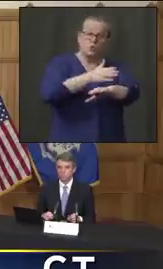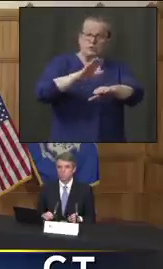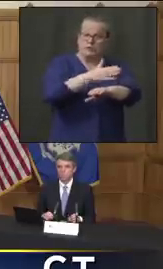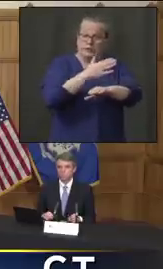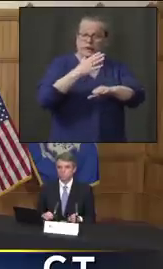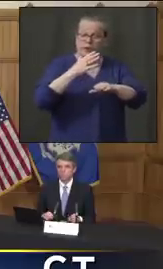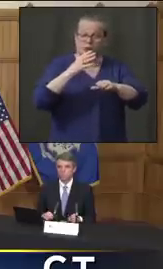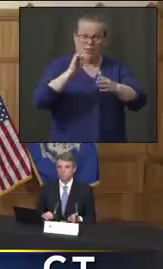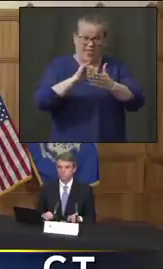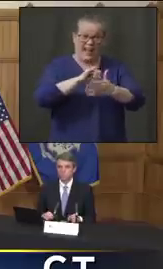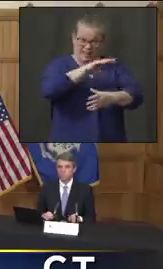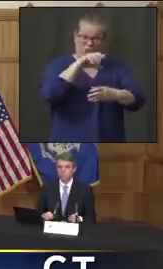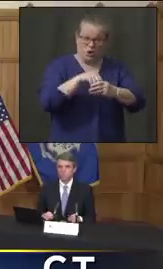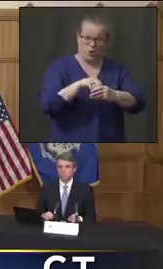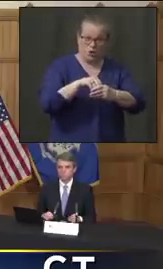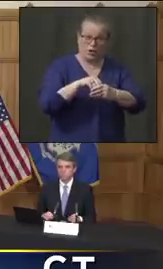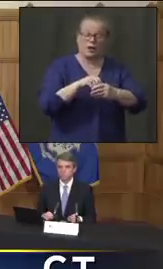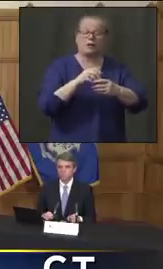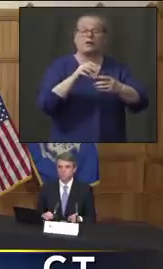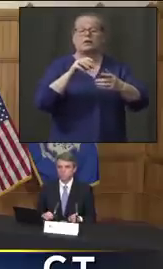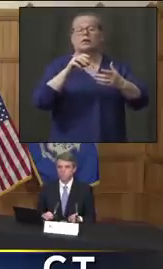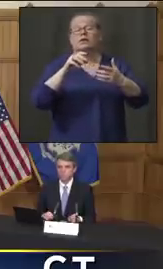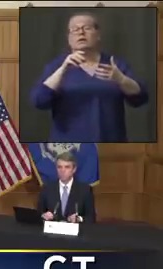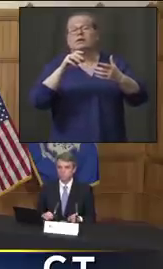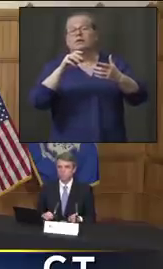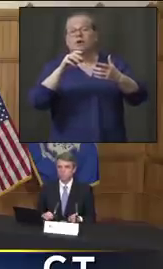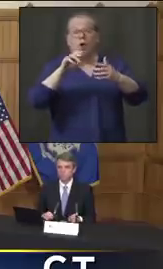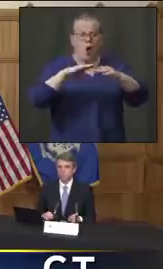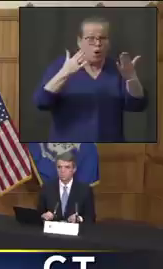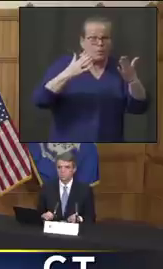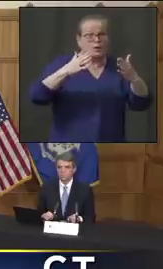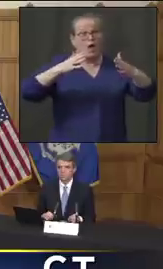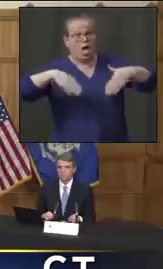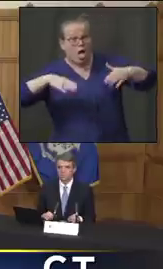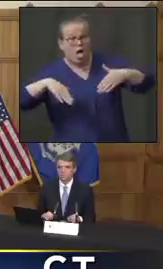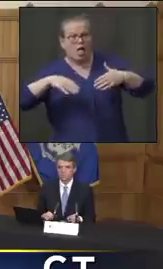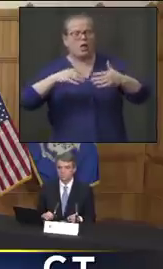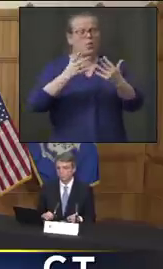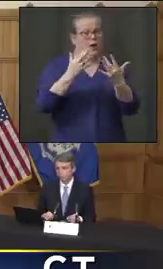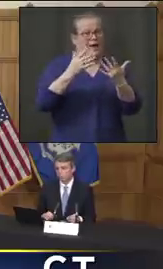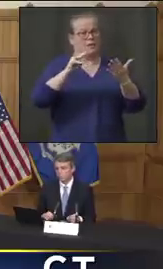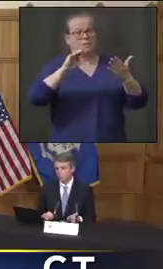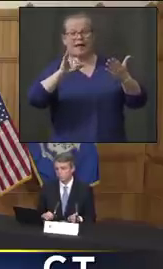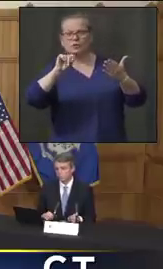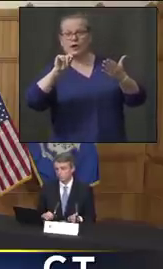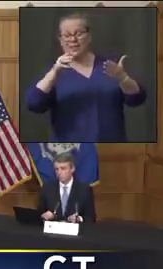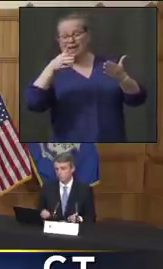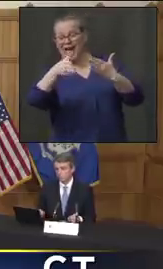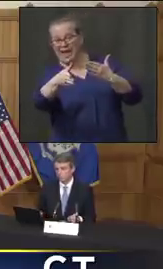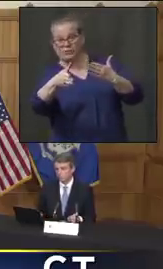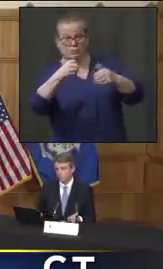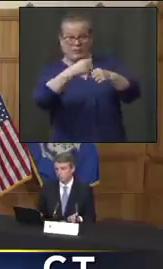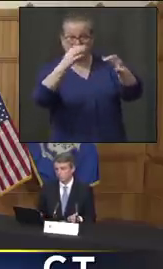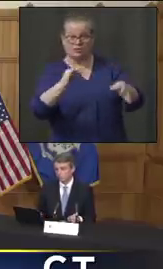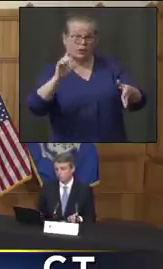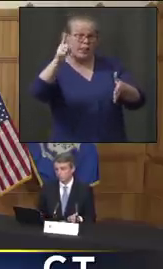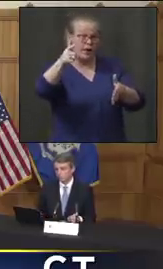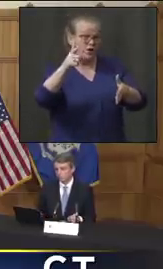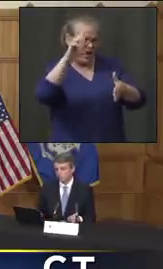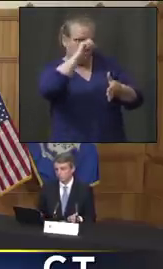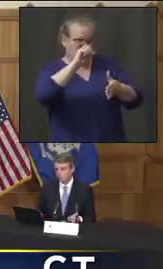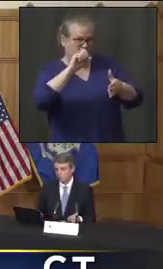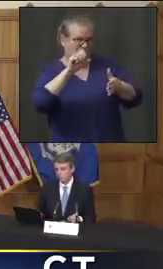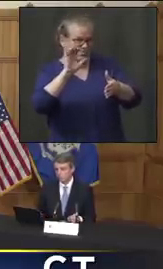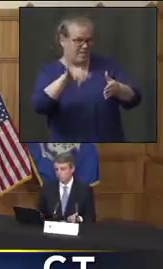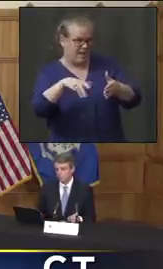looks after the May 20th opening. Have you come to a conclusion about whether we're going to be voting